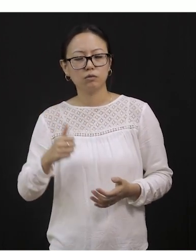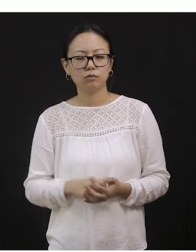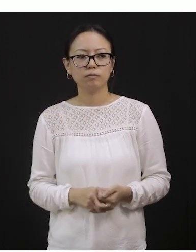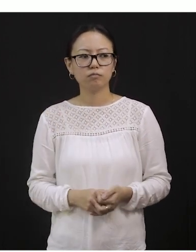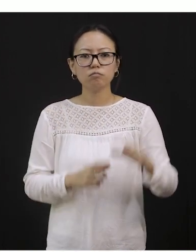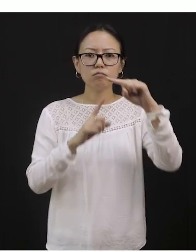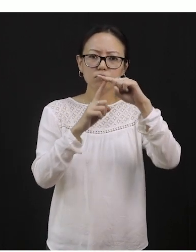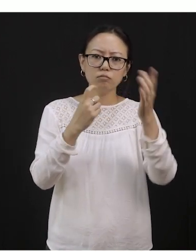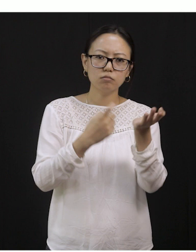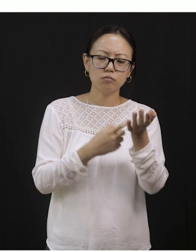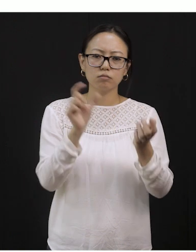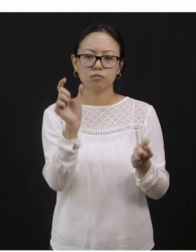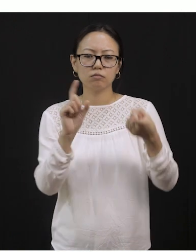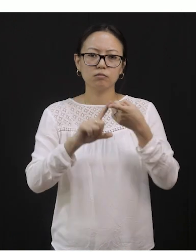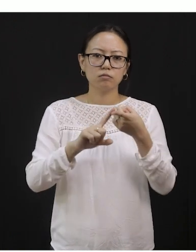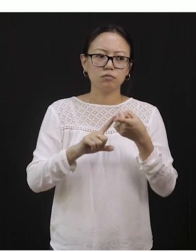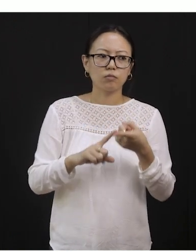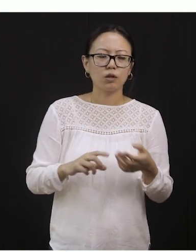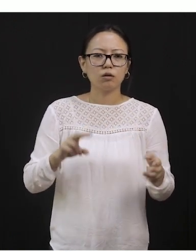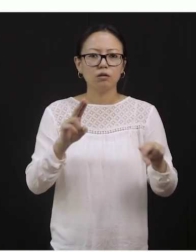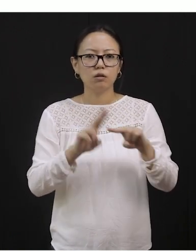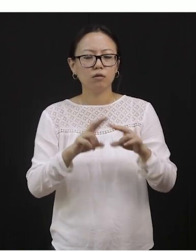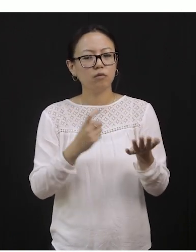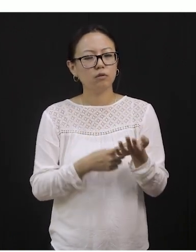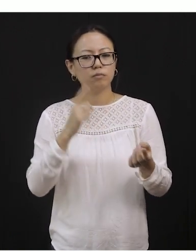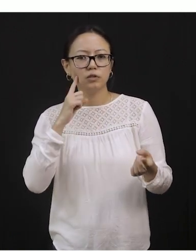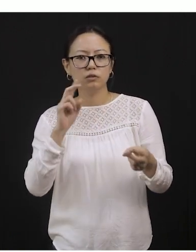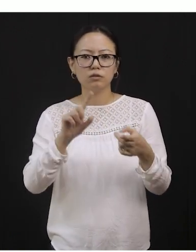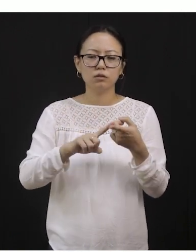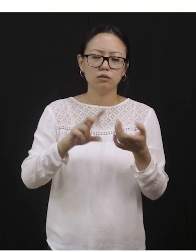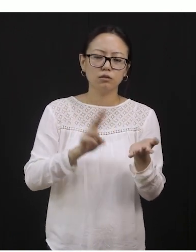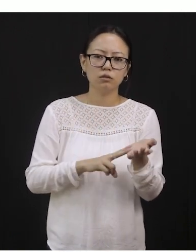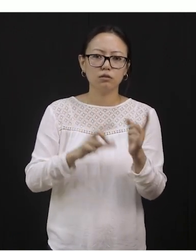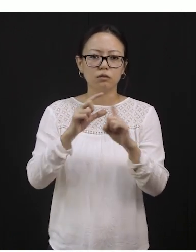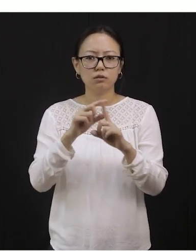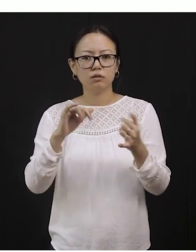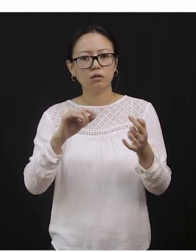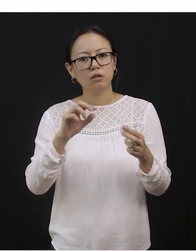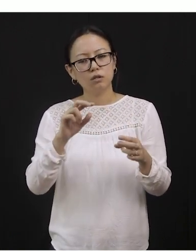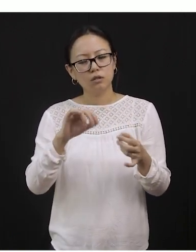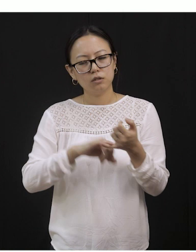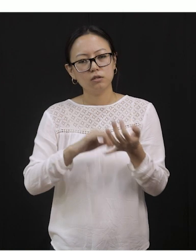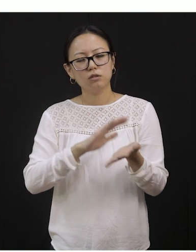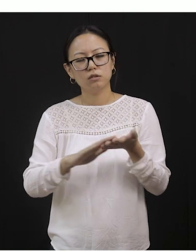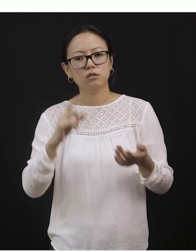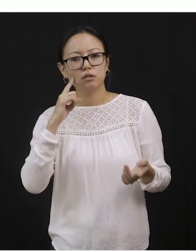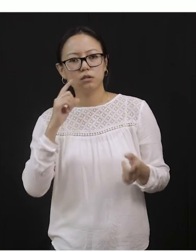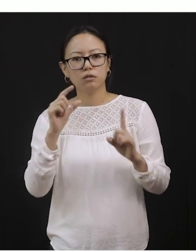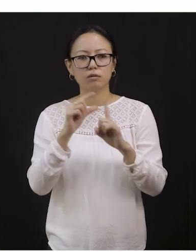Boots together. They are always together in times of difficulties, in times of happiness. They are always together. All